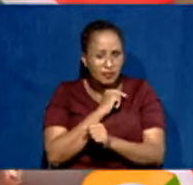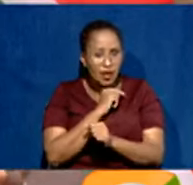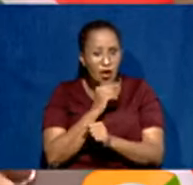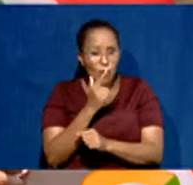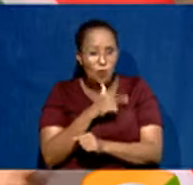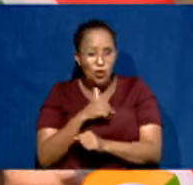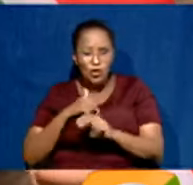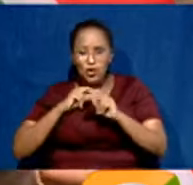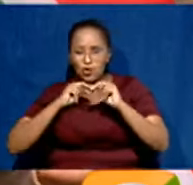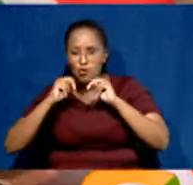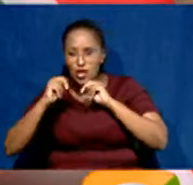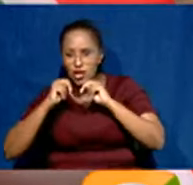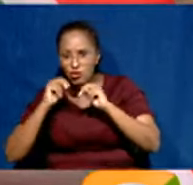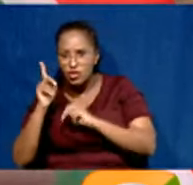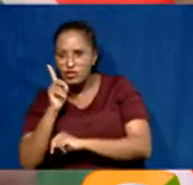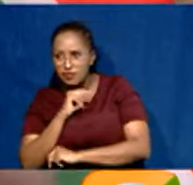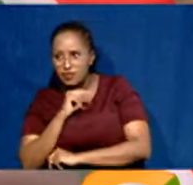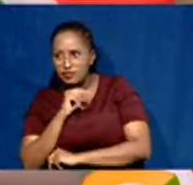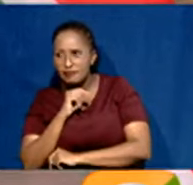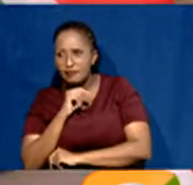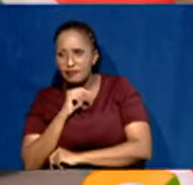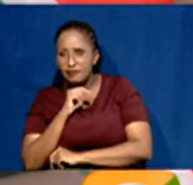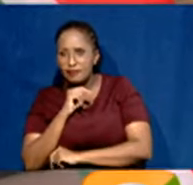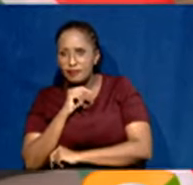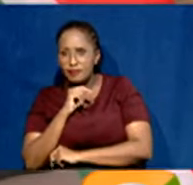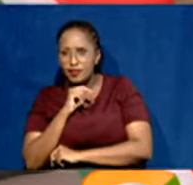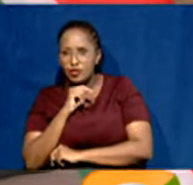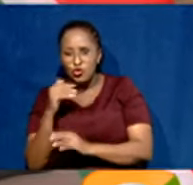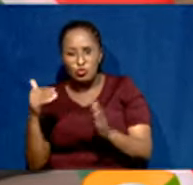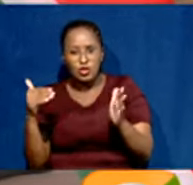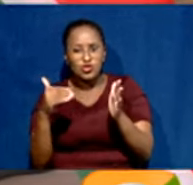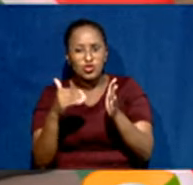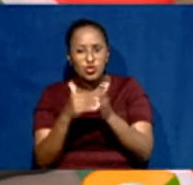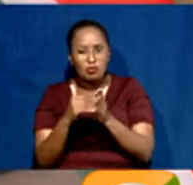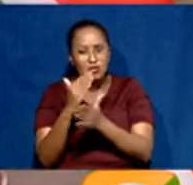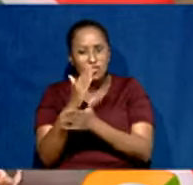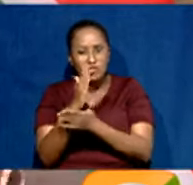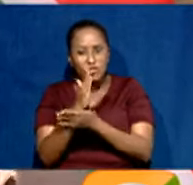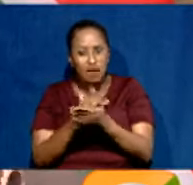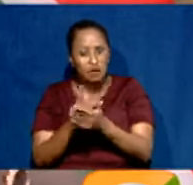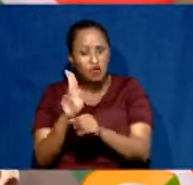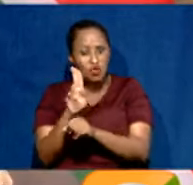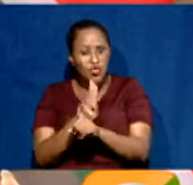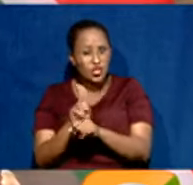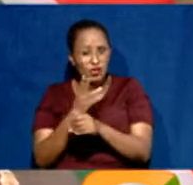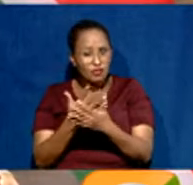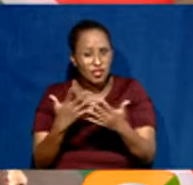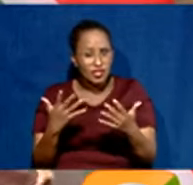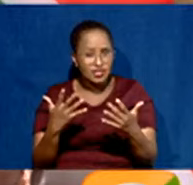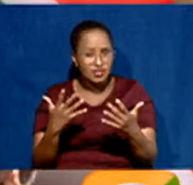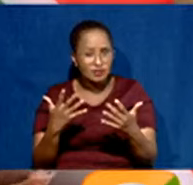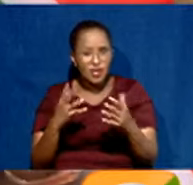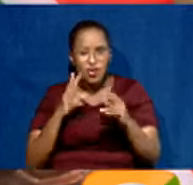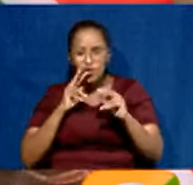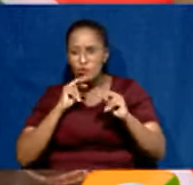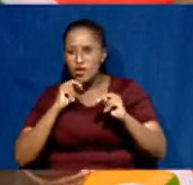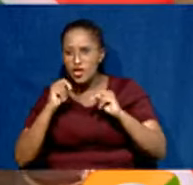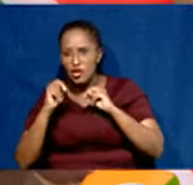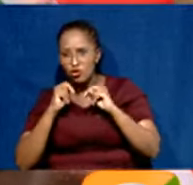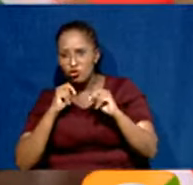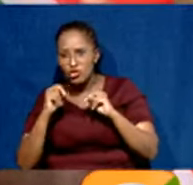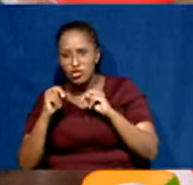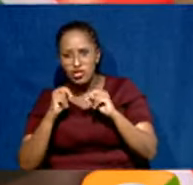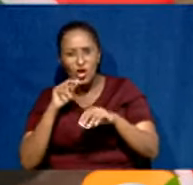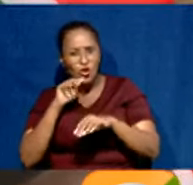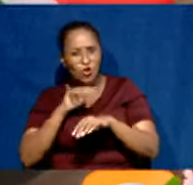have negotiated, we have put brakes on expenditure. We have negotiated